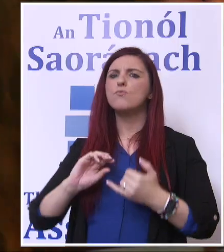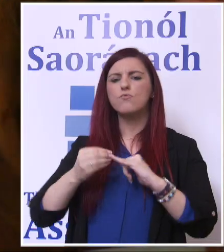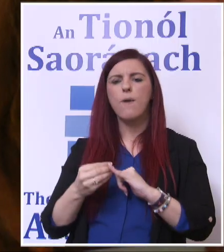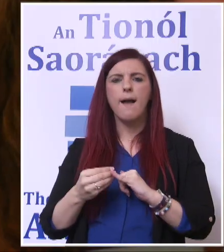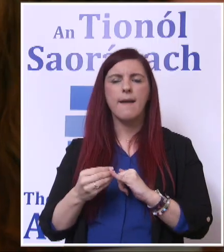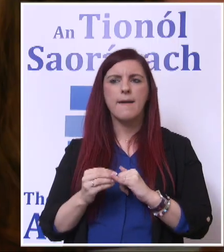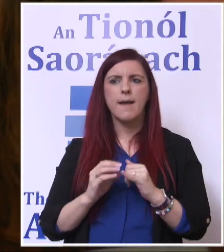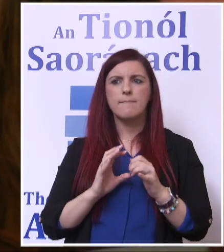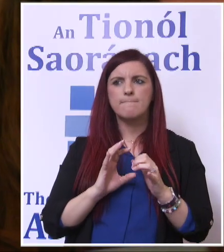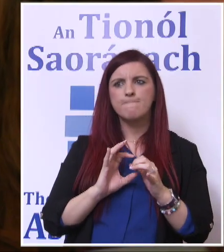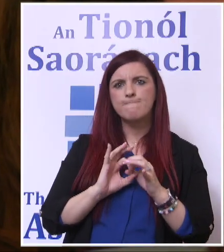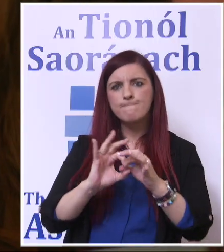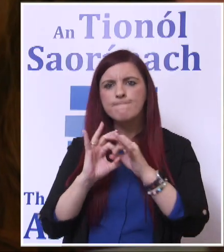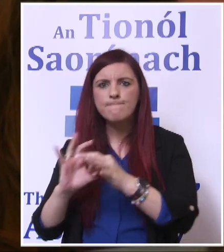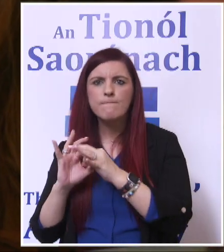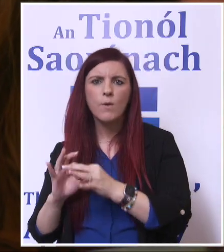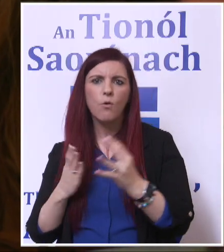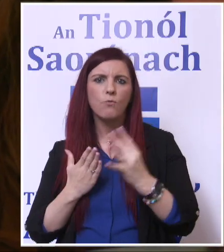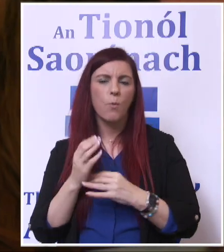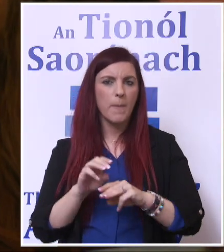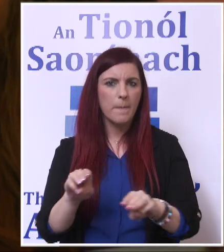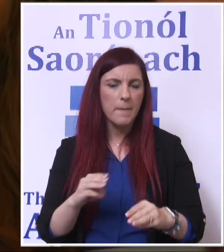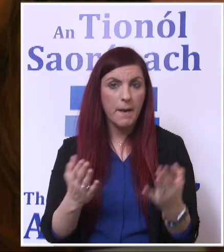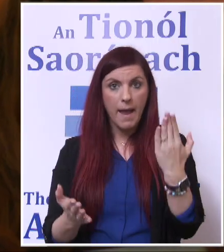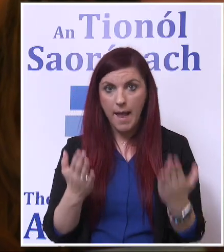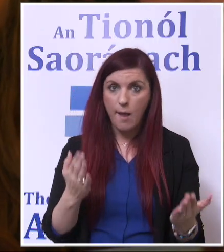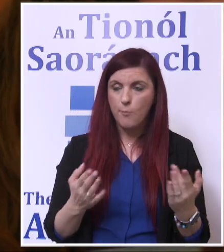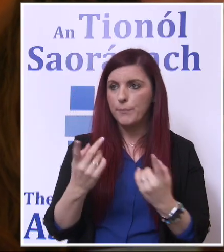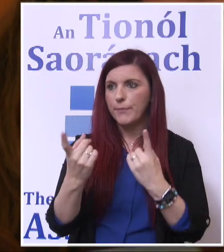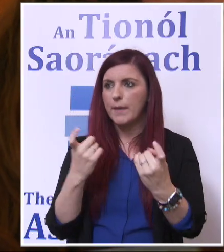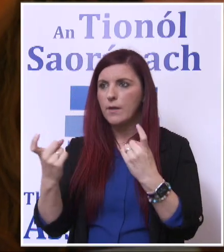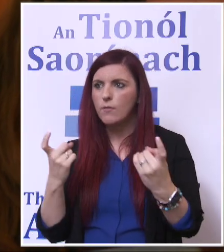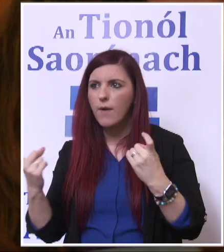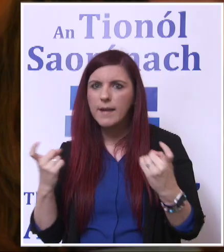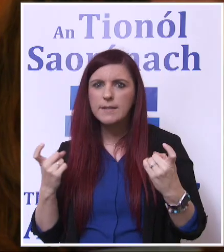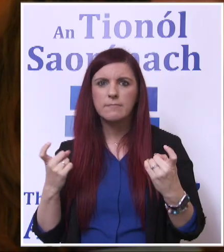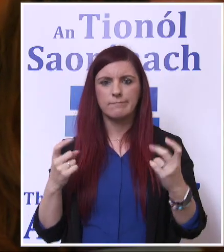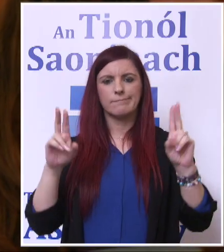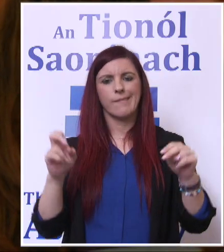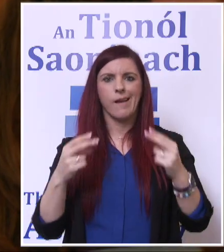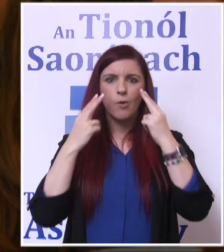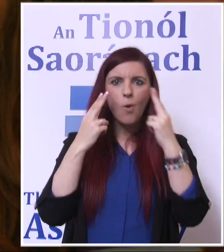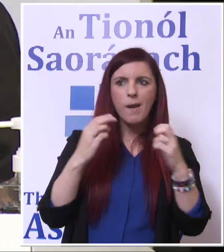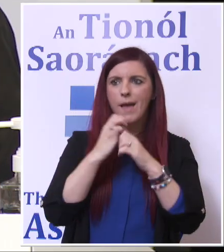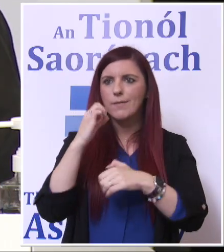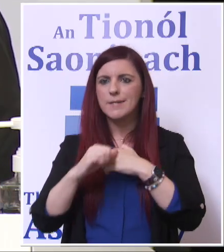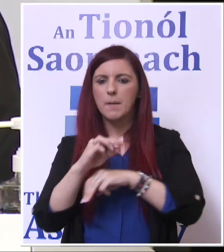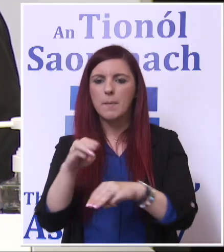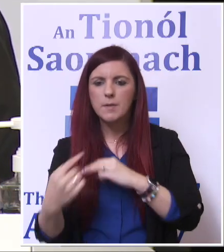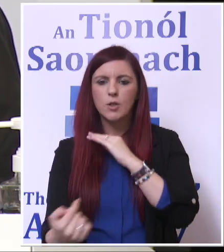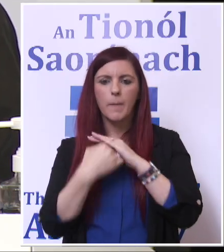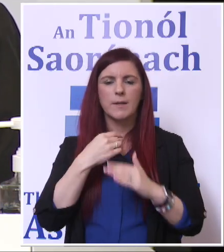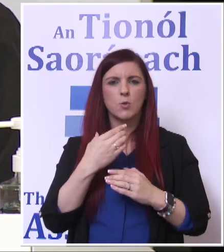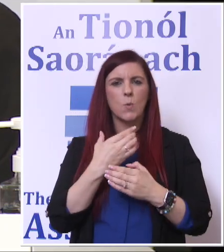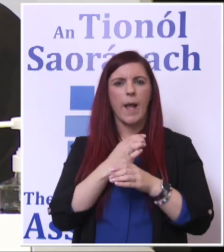council to the people. And I did this by inviting what I would call the ordinary, everyday people into County